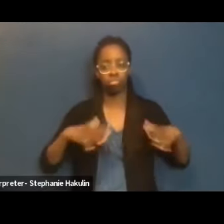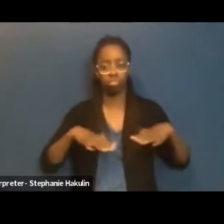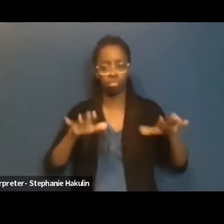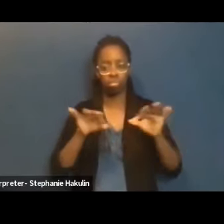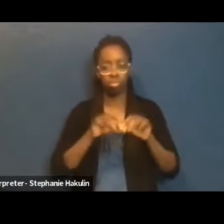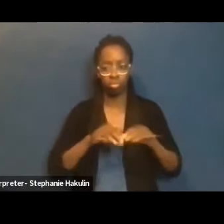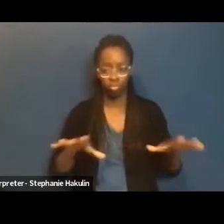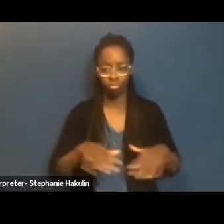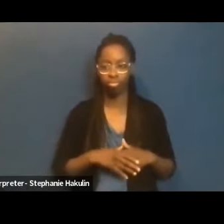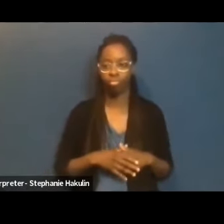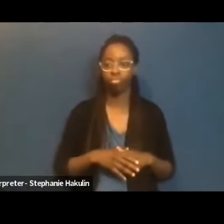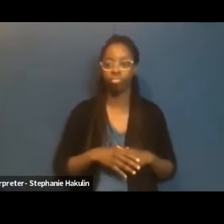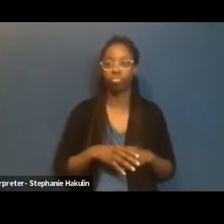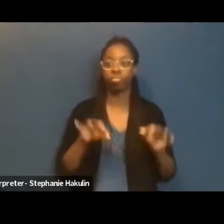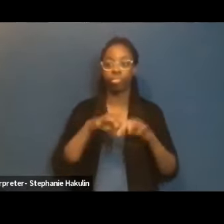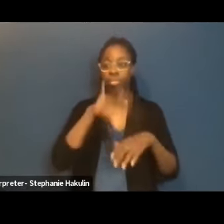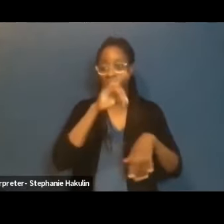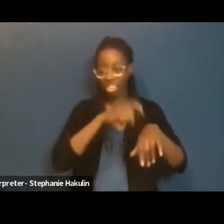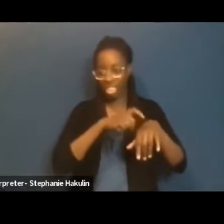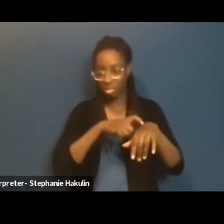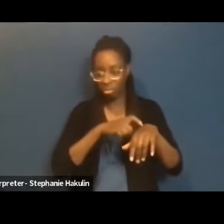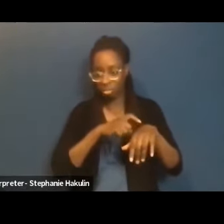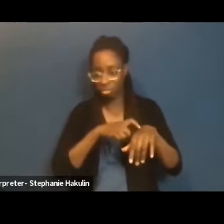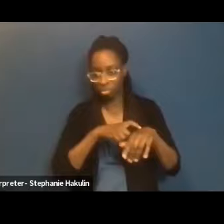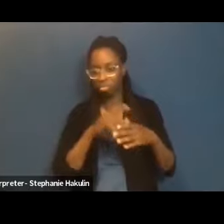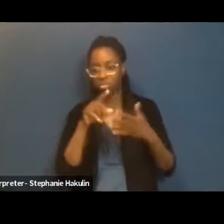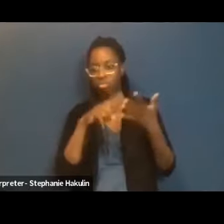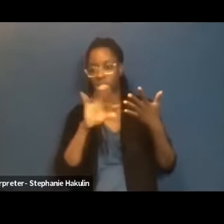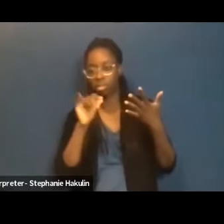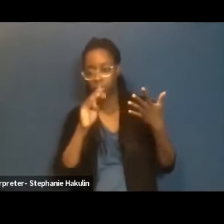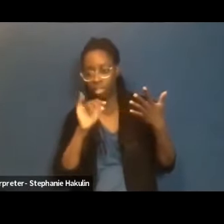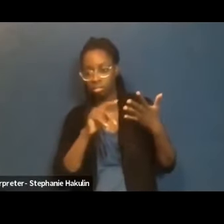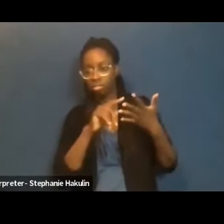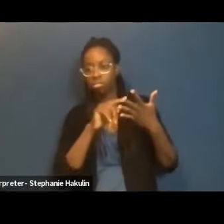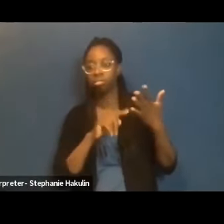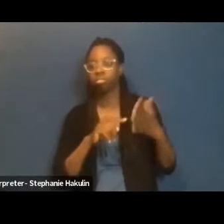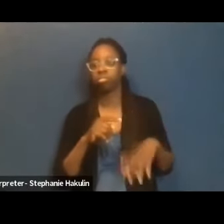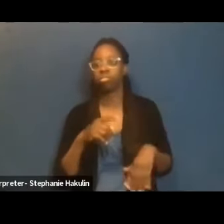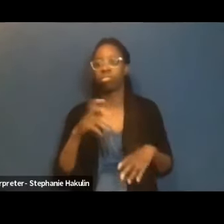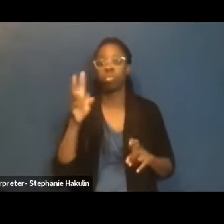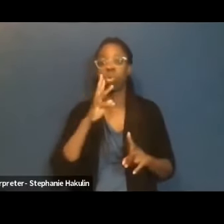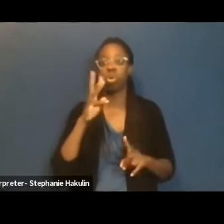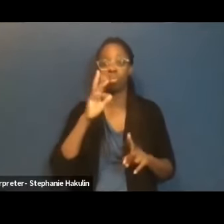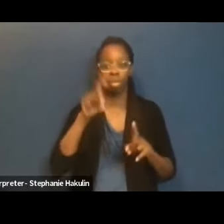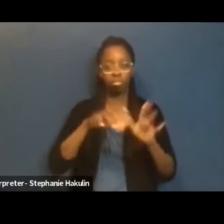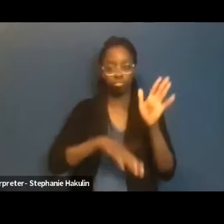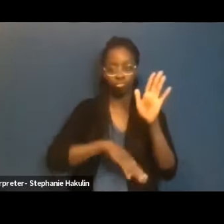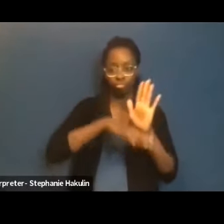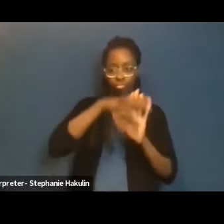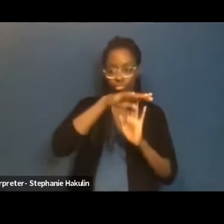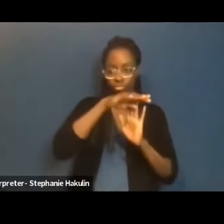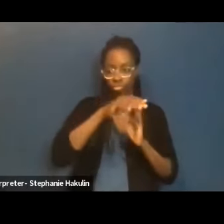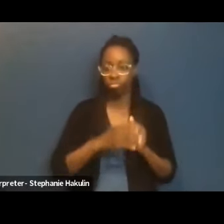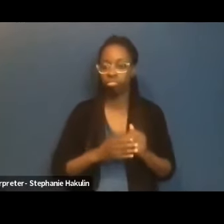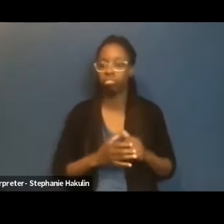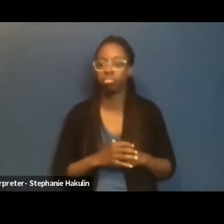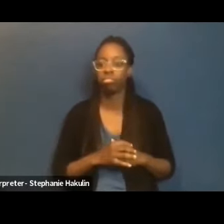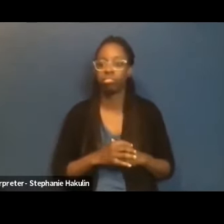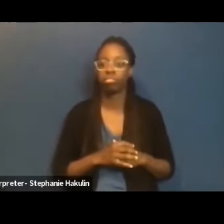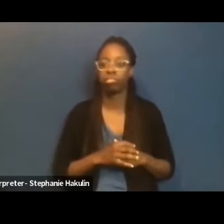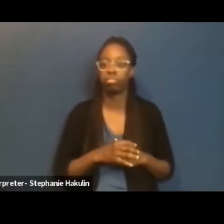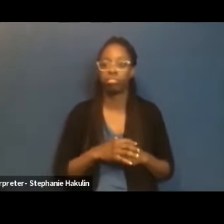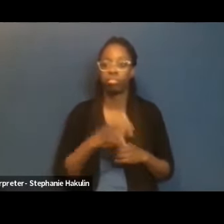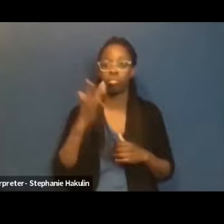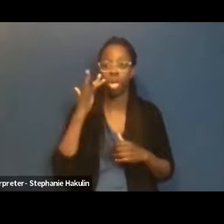Press start. Allow your water to fill to its maximum level. Insert detergent of your preference. Allow time for dilution. Then, when you're